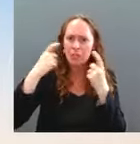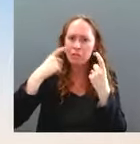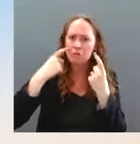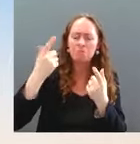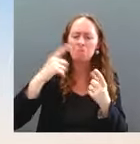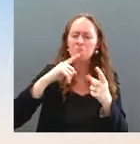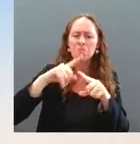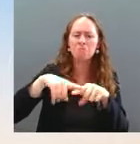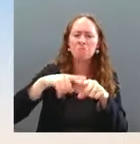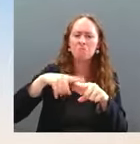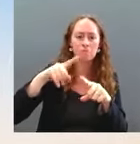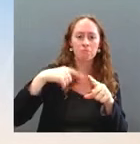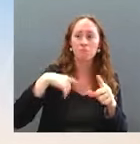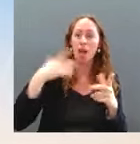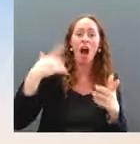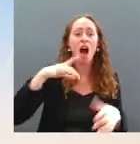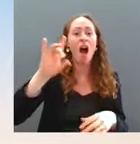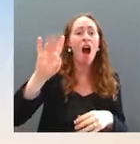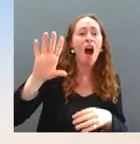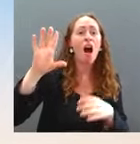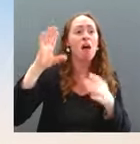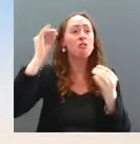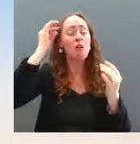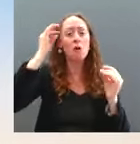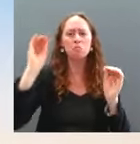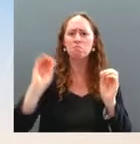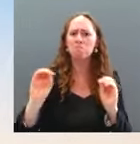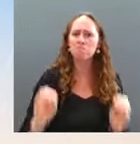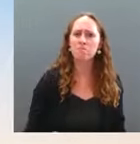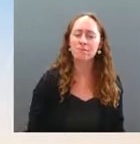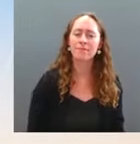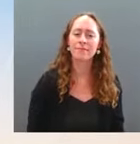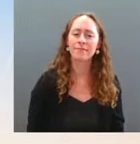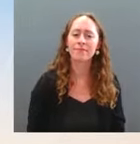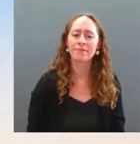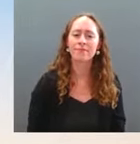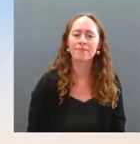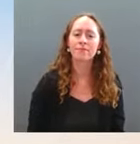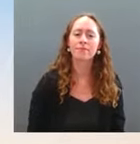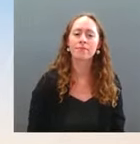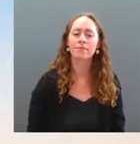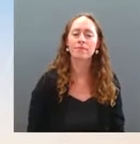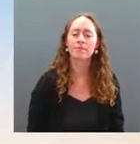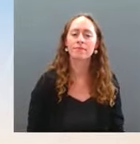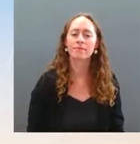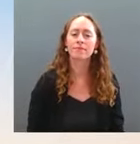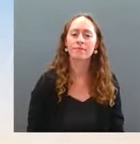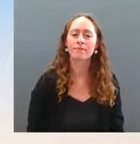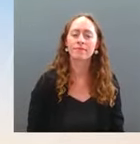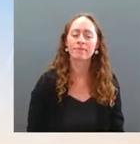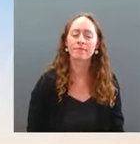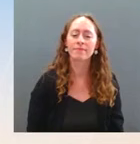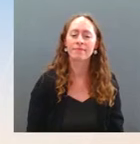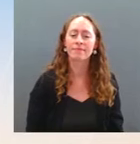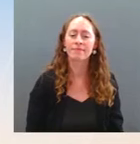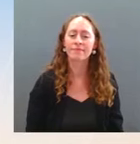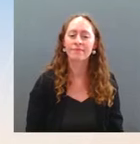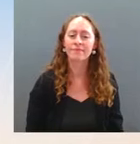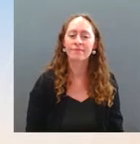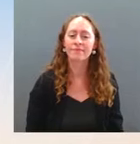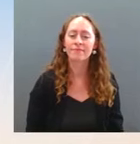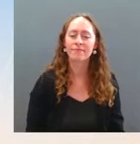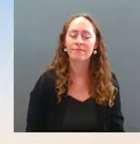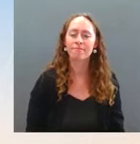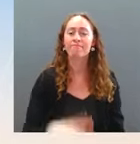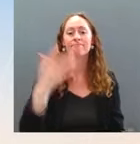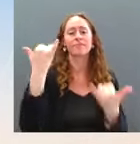immigration. Sure. There are reports that there's an increased number of Ukrainian refugees heading to that are at the southern border, around 2,000